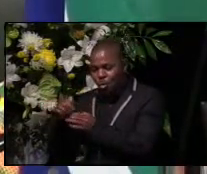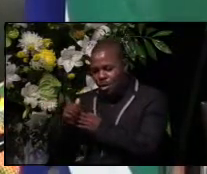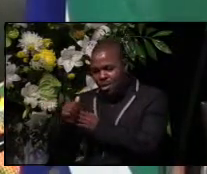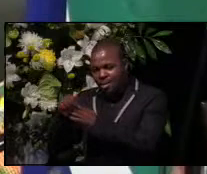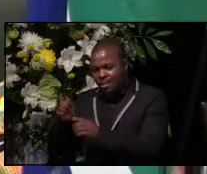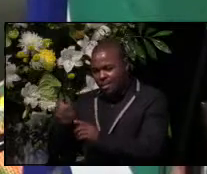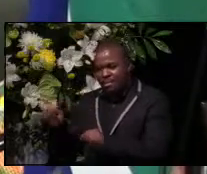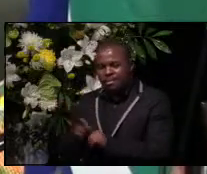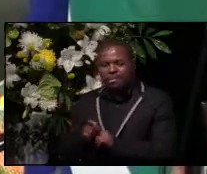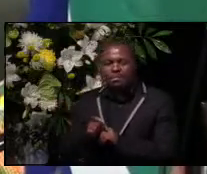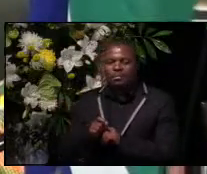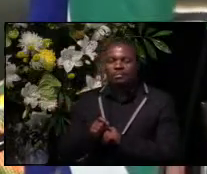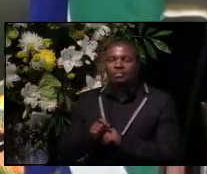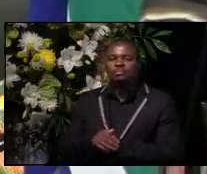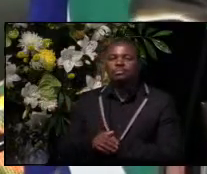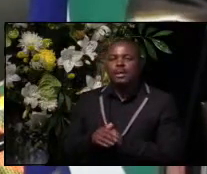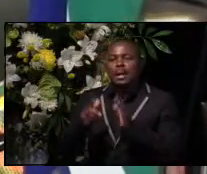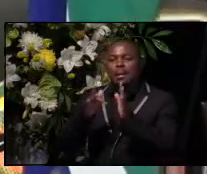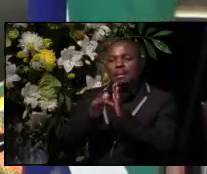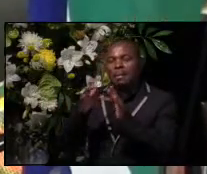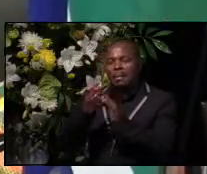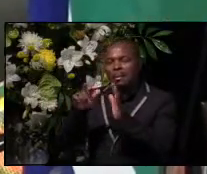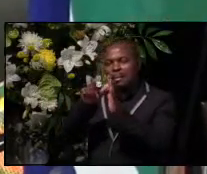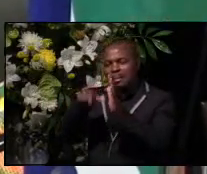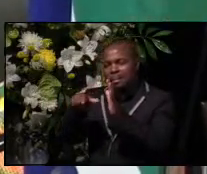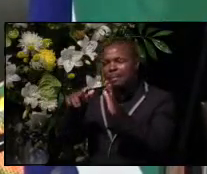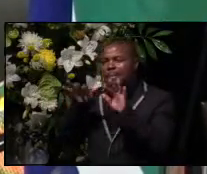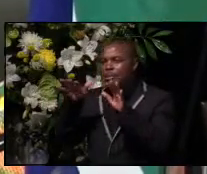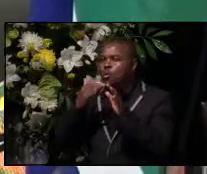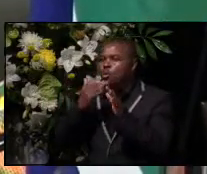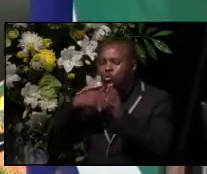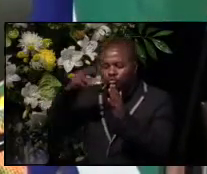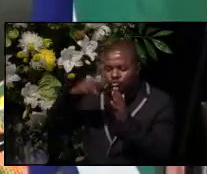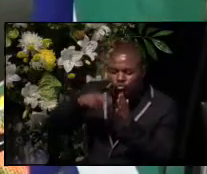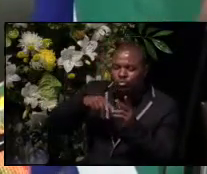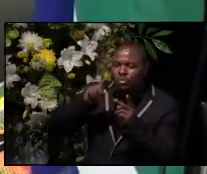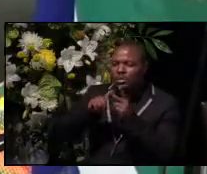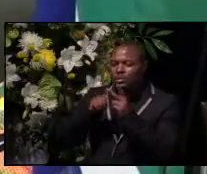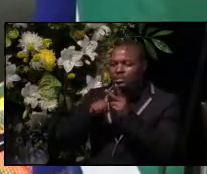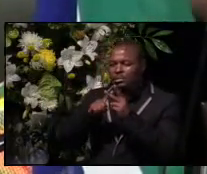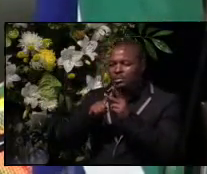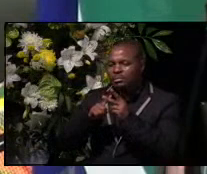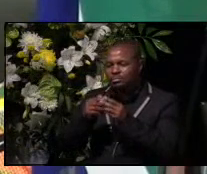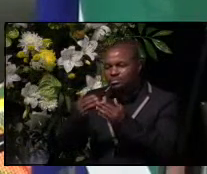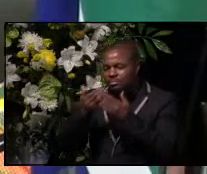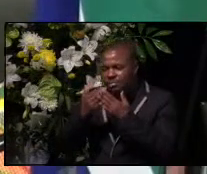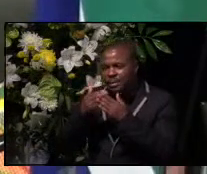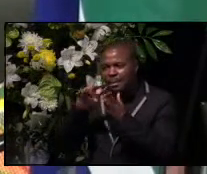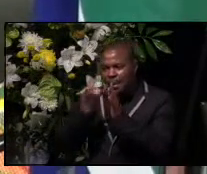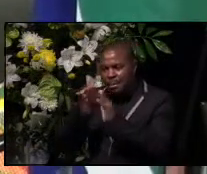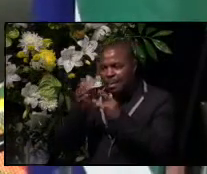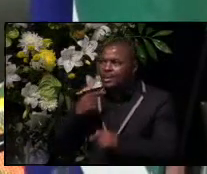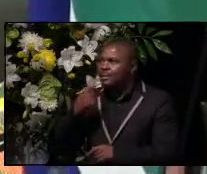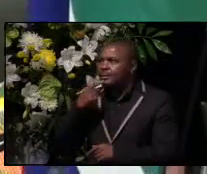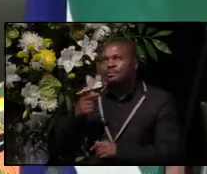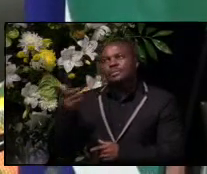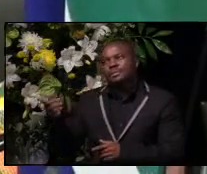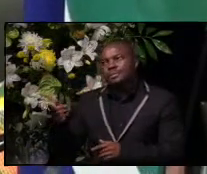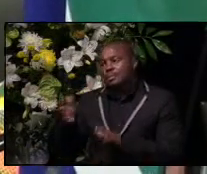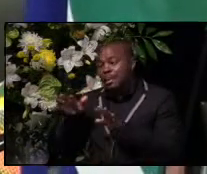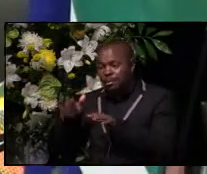theologians and biblical Scholars said they could have taken eight days to walk to the promised land